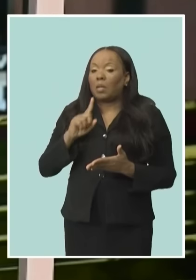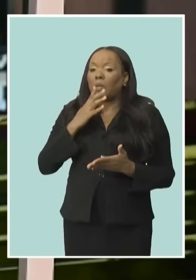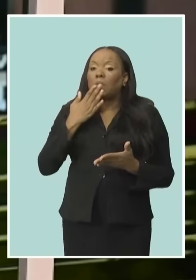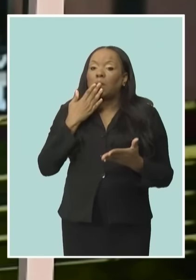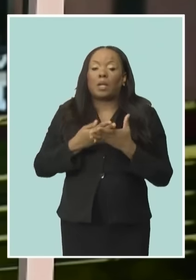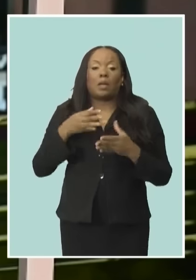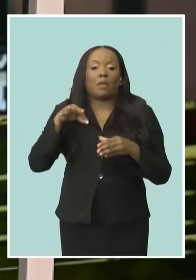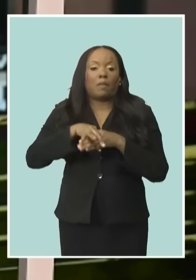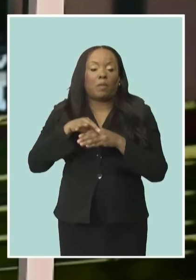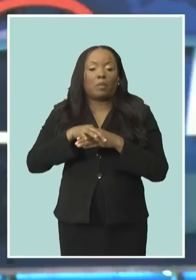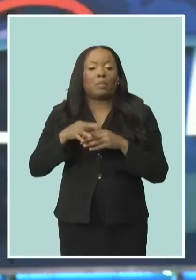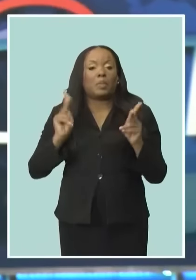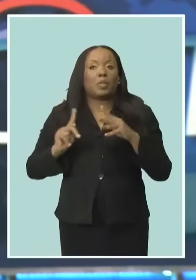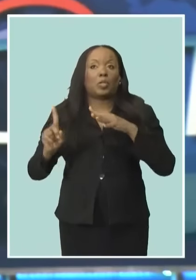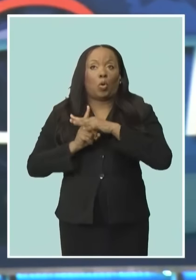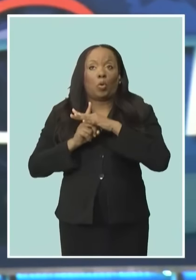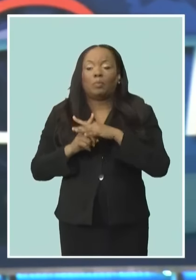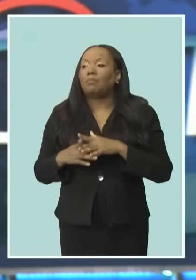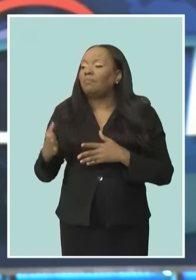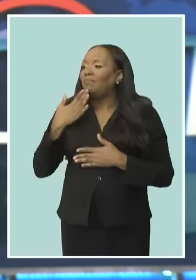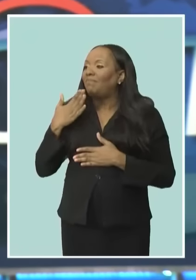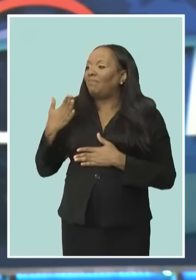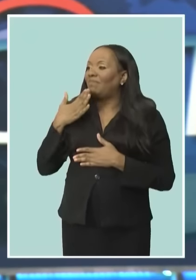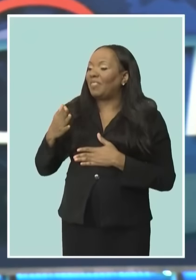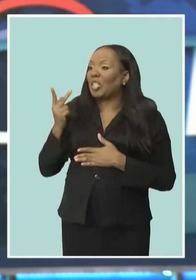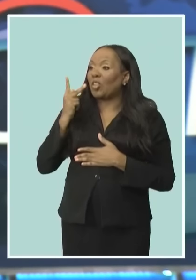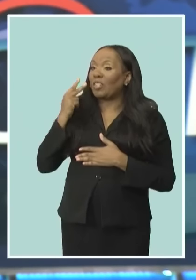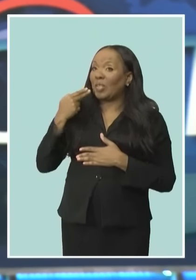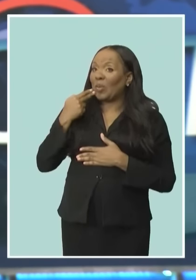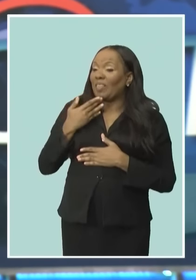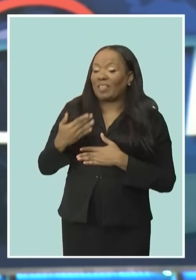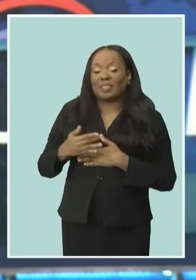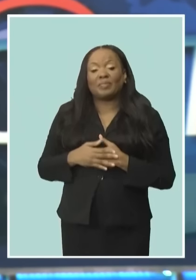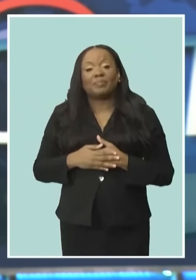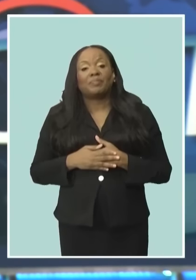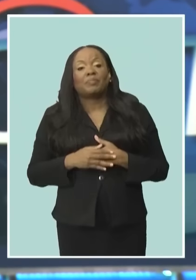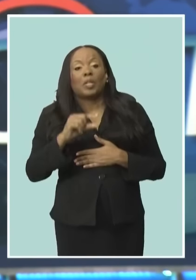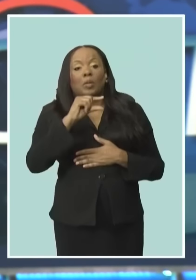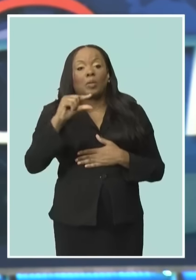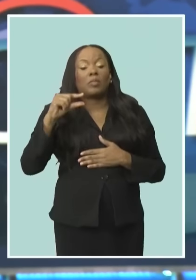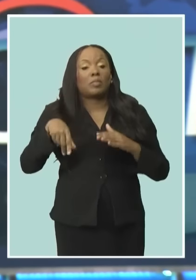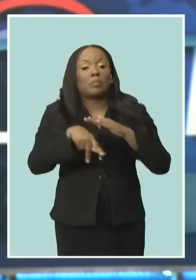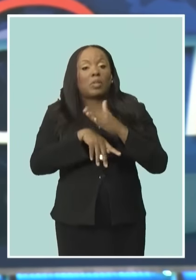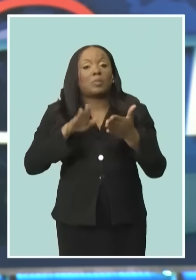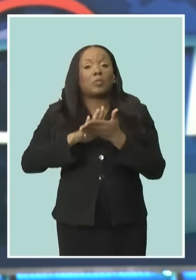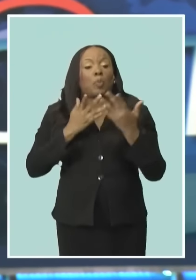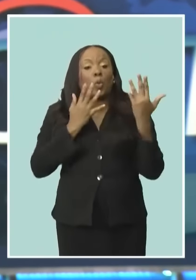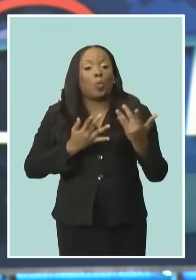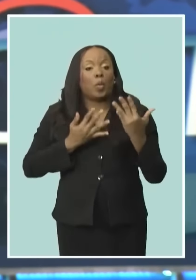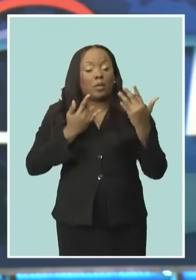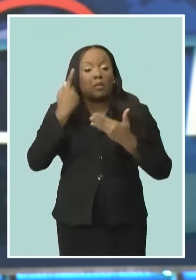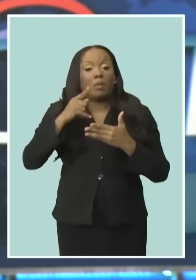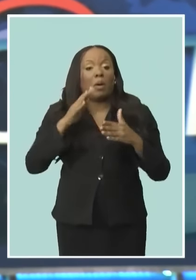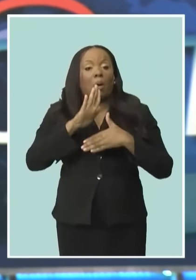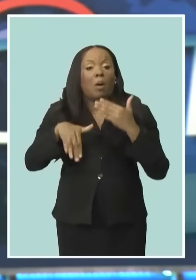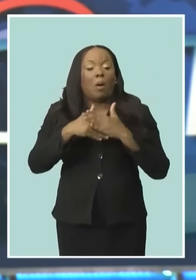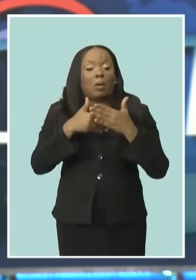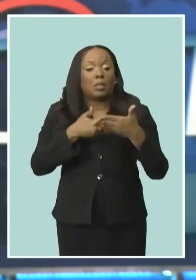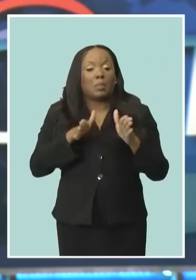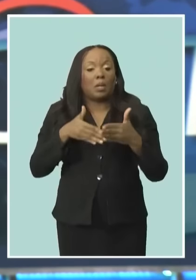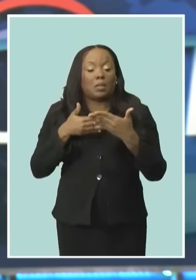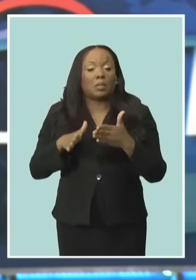turnout. Thank you very much, Crystal. That is our Crystal Hoyt there at Gordon Greenwich Primary School, waiting where the counting